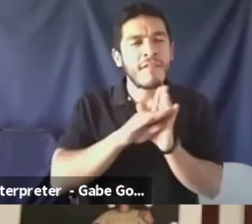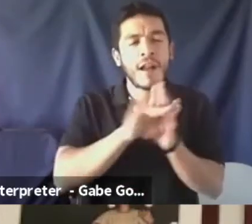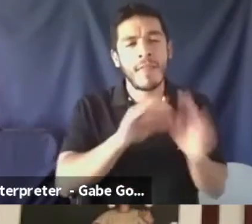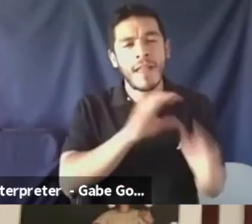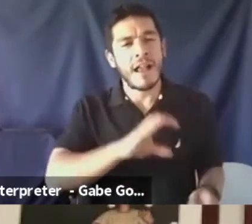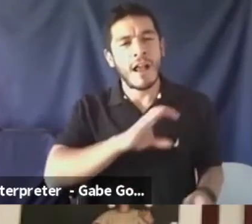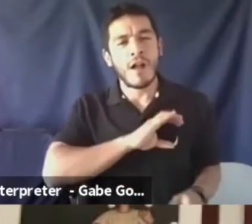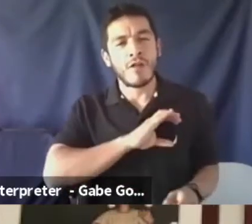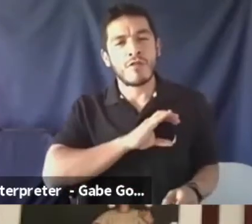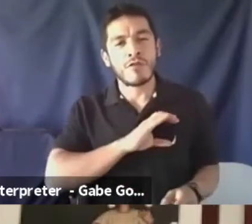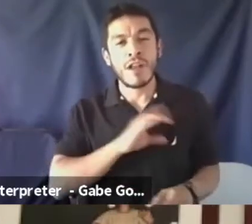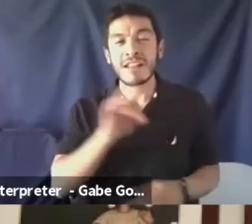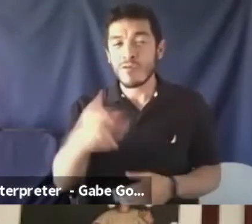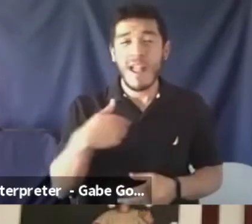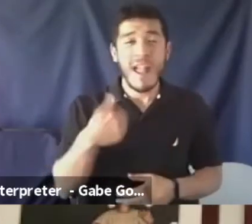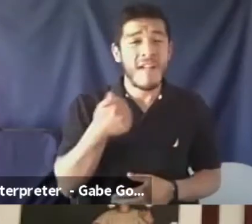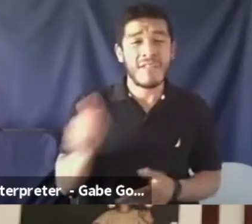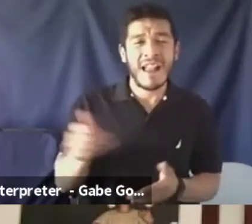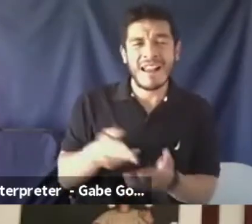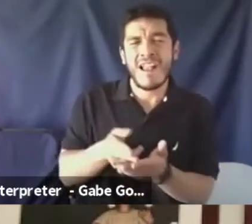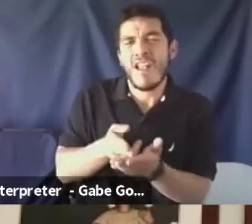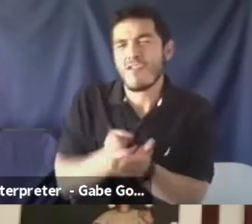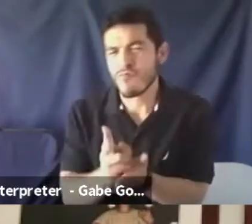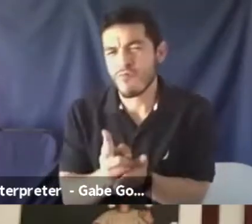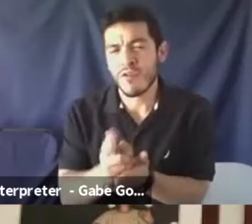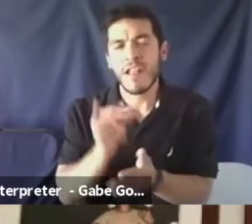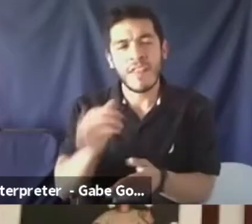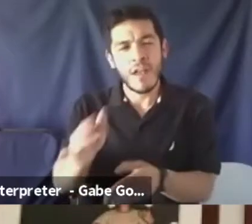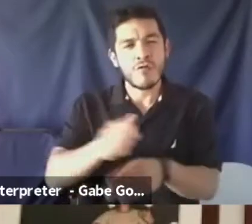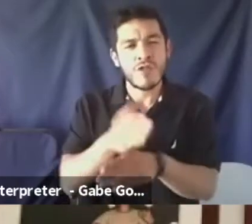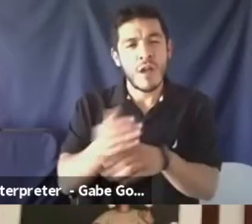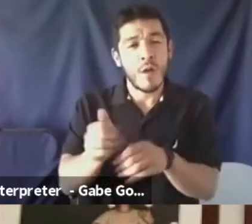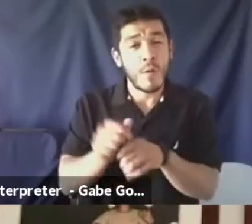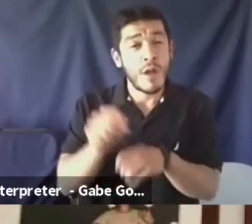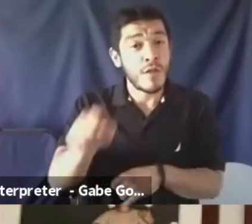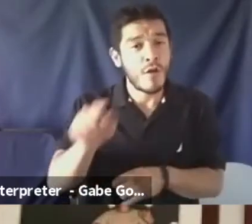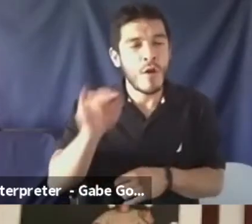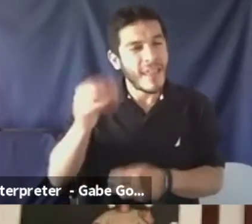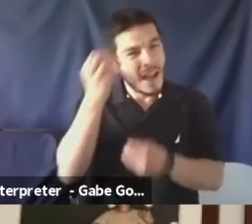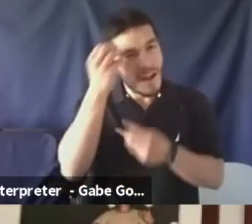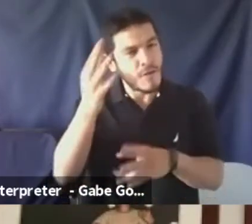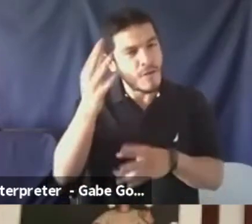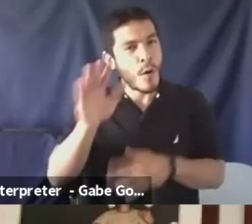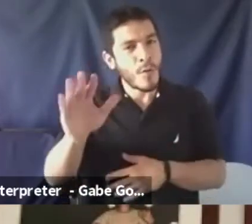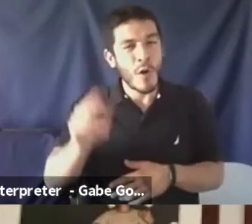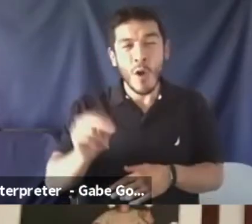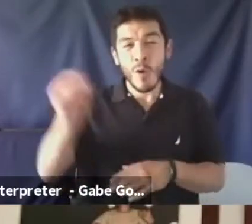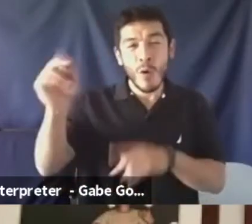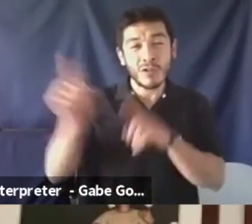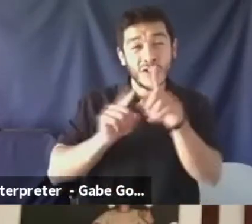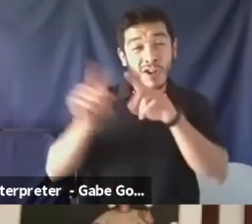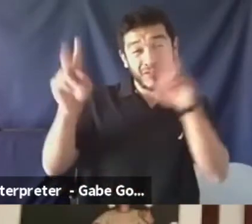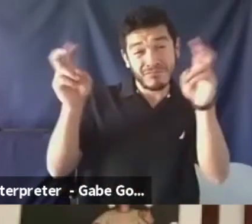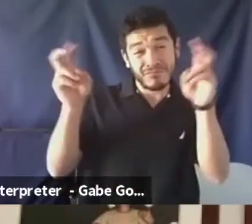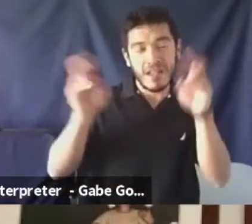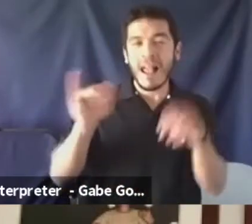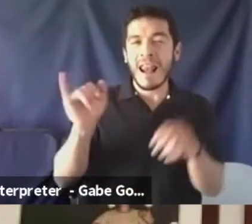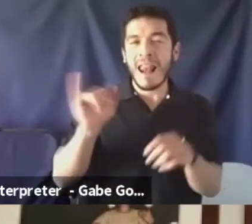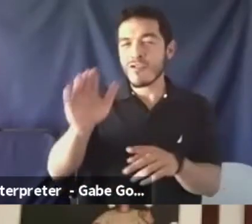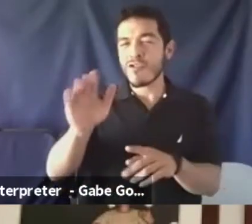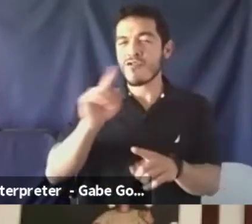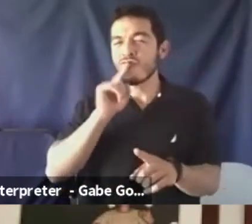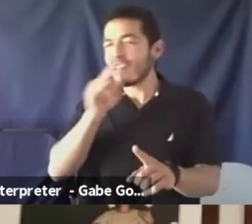any authentic truths that she shared with you that informed kind of your North Star on how you developed a